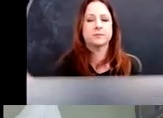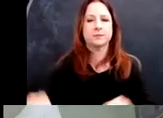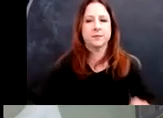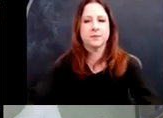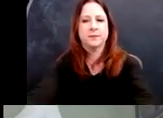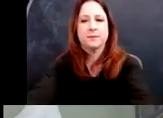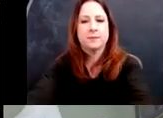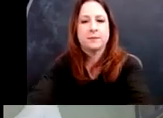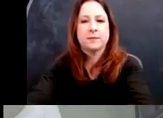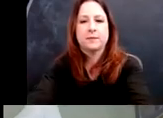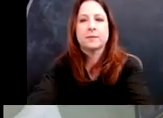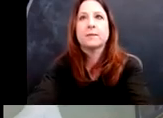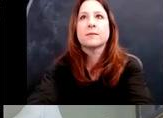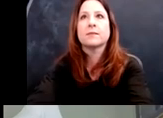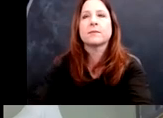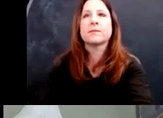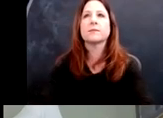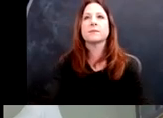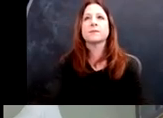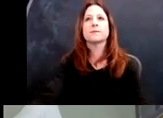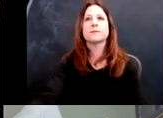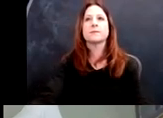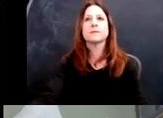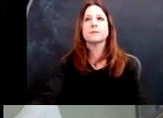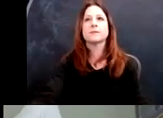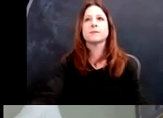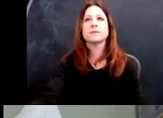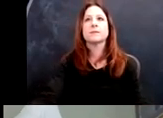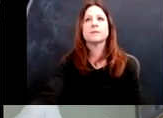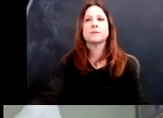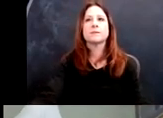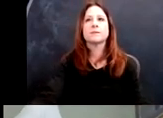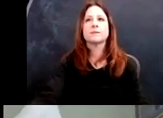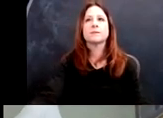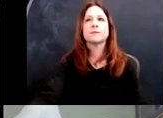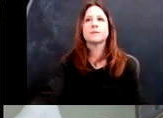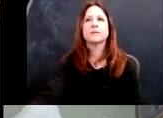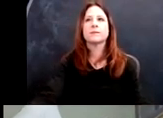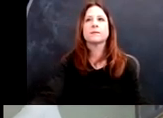software. It also might be hidden behind other windows. I'll check.